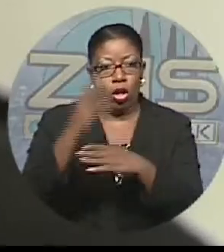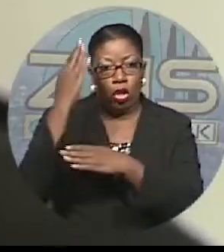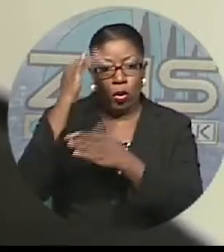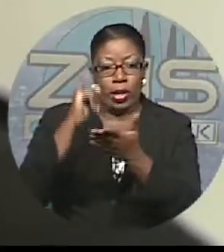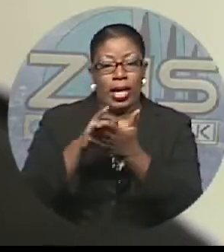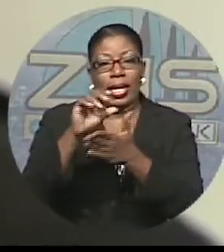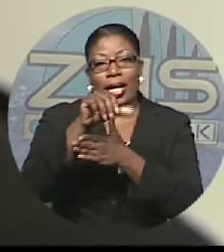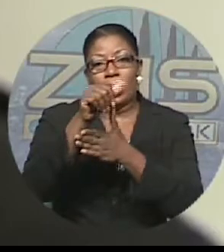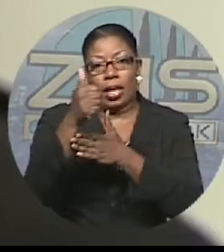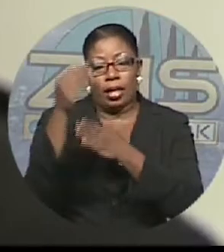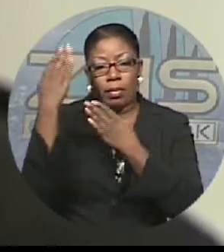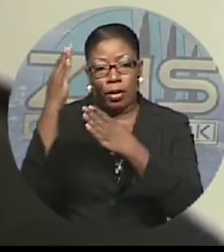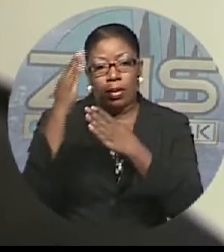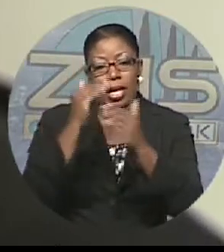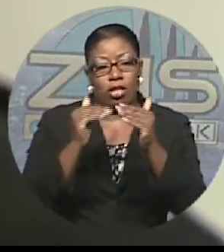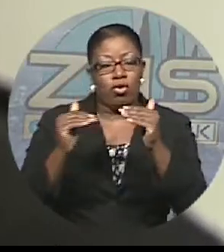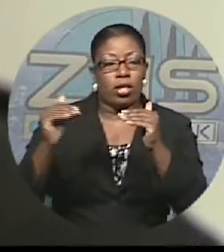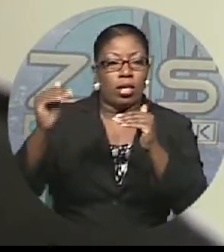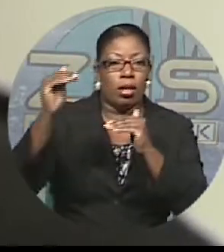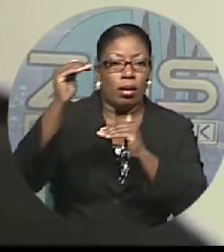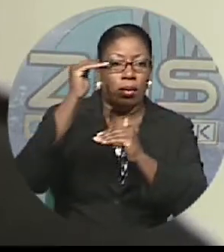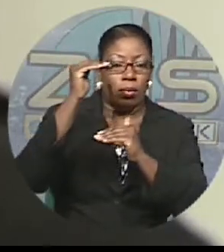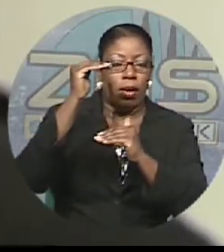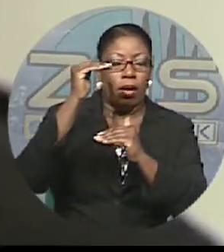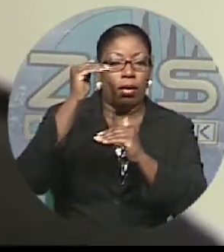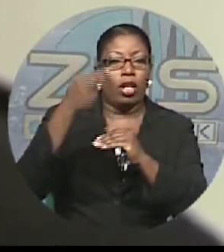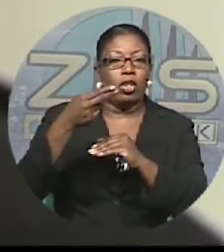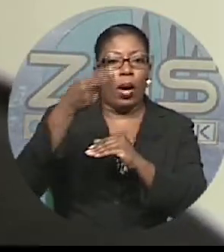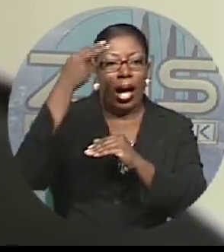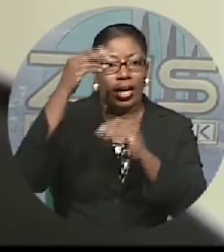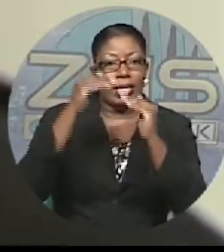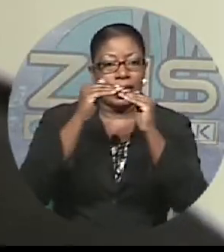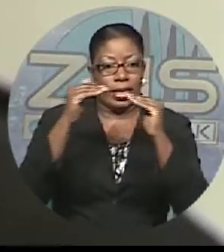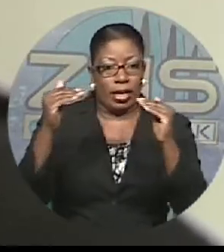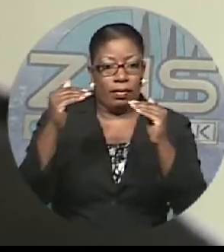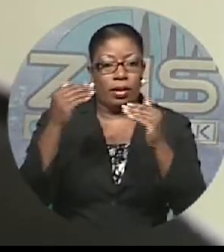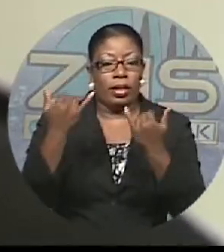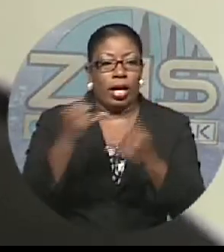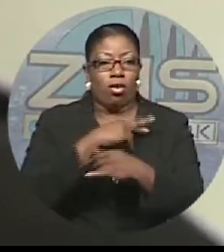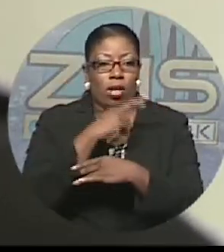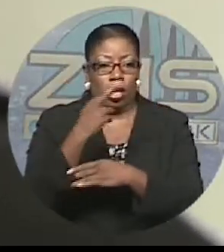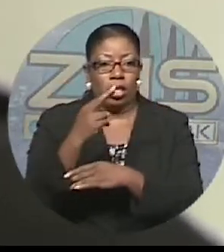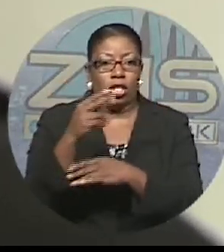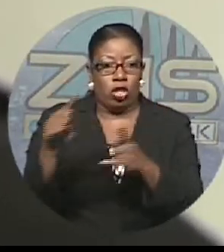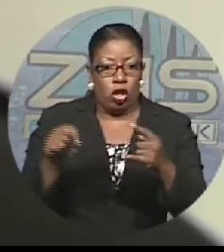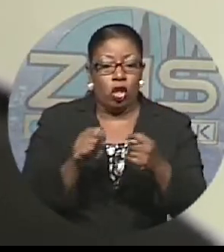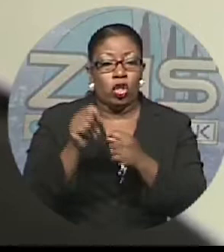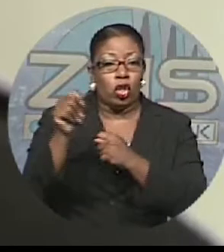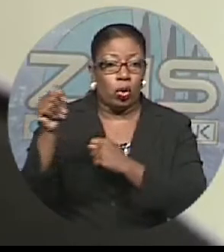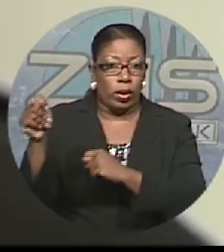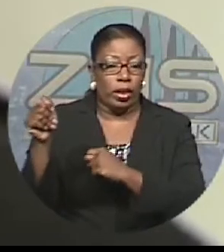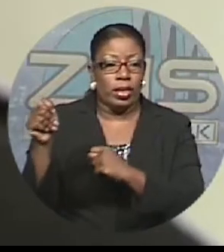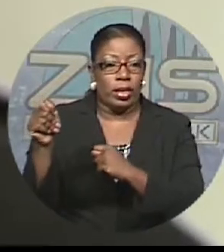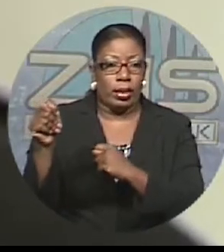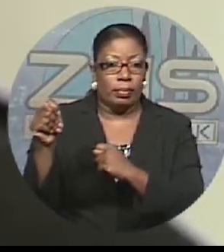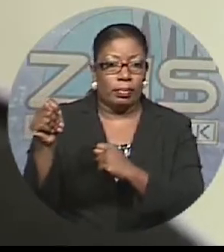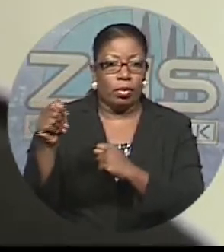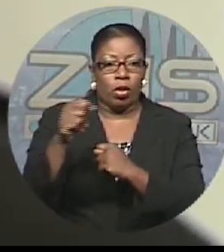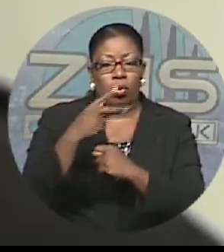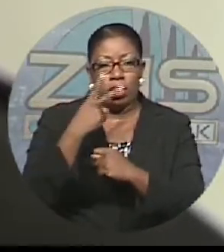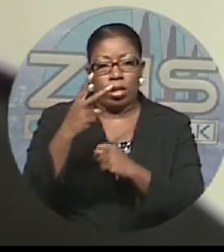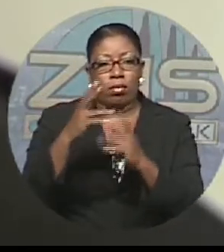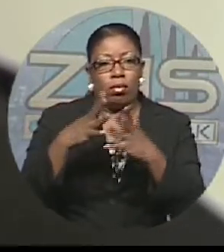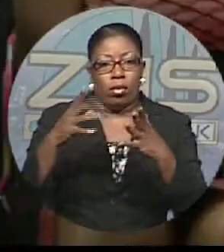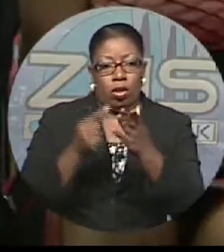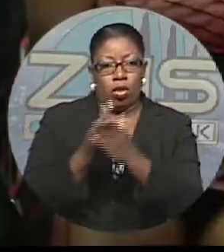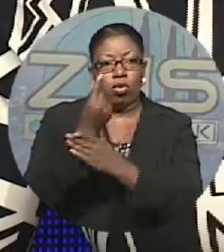another Bahamian has risen to the highest level. As a country and religious tourism that each market is playing off, we're seeing tremendous growth in our